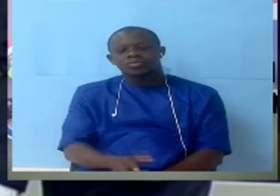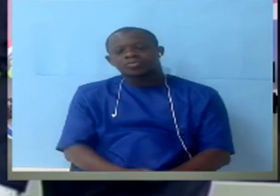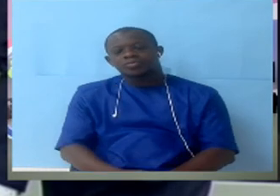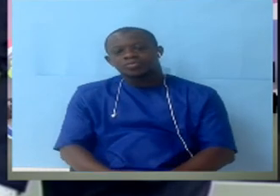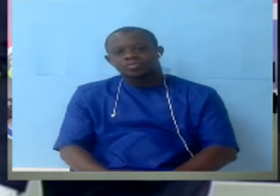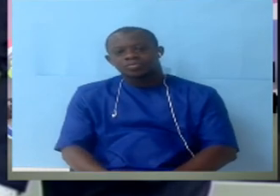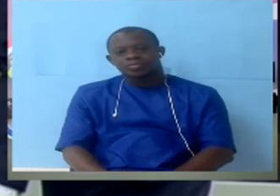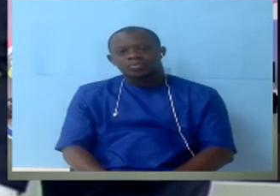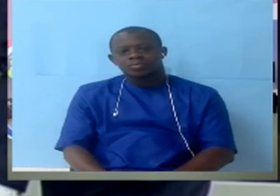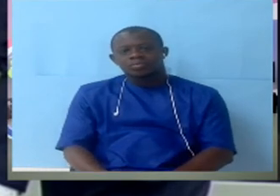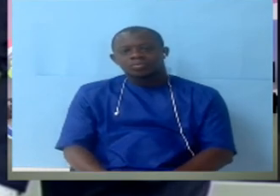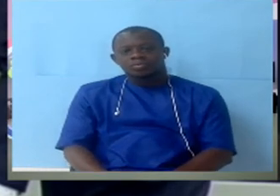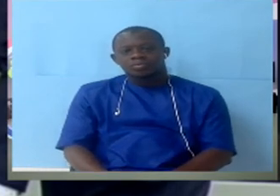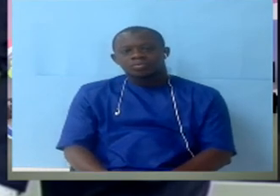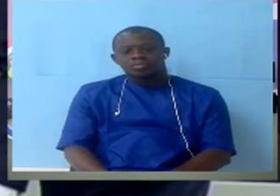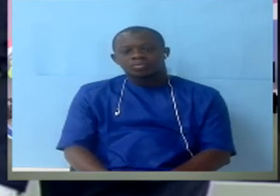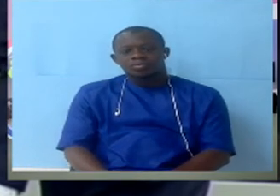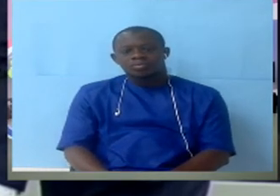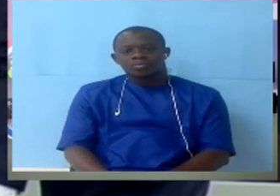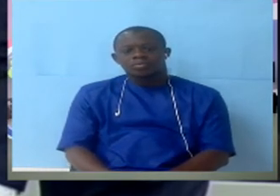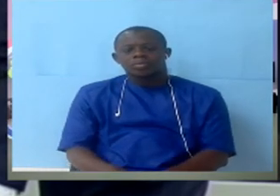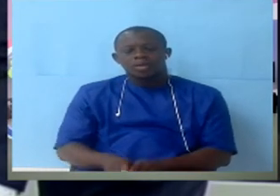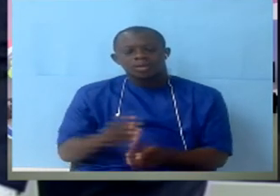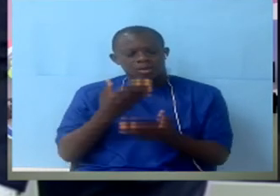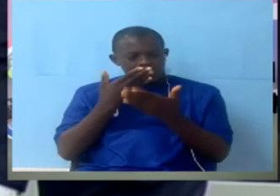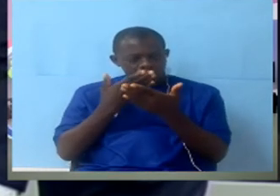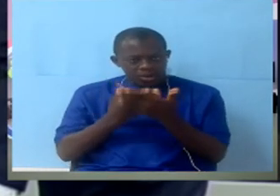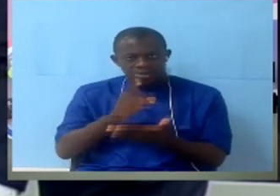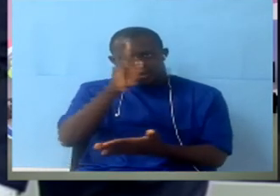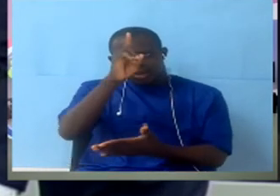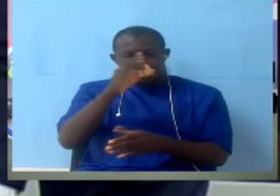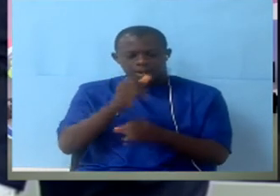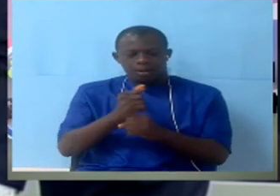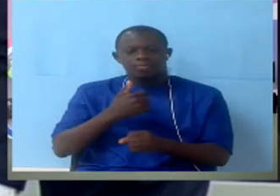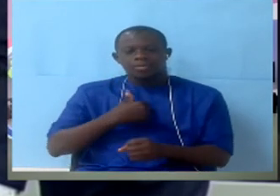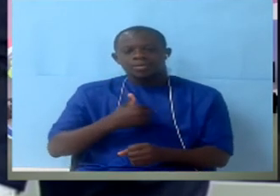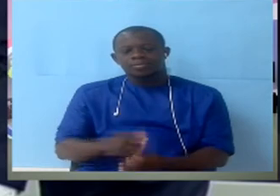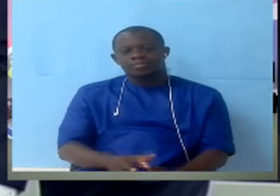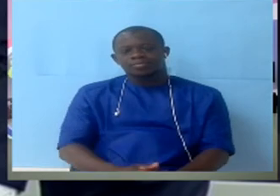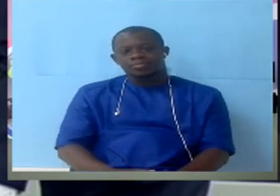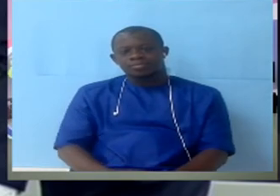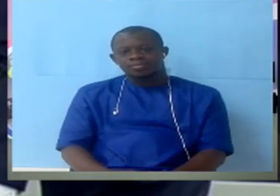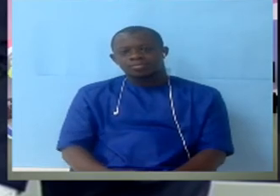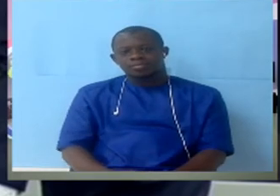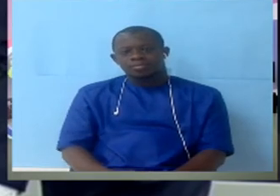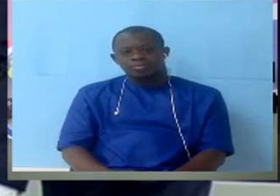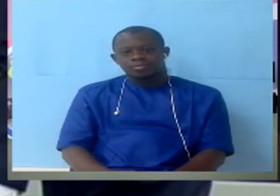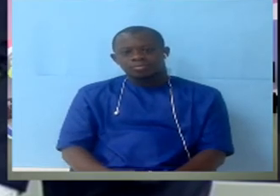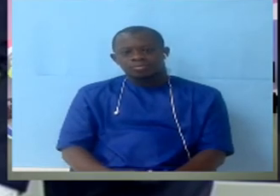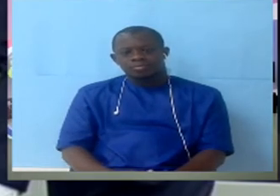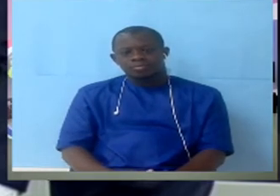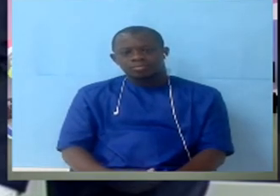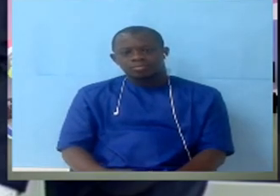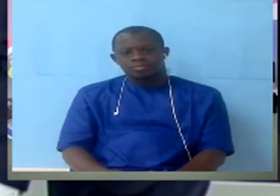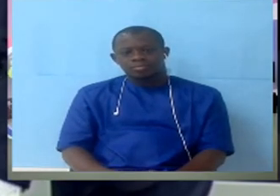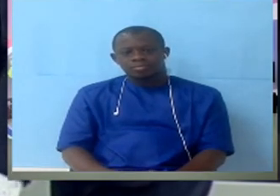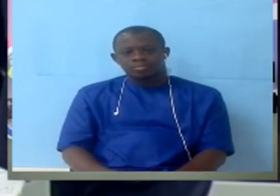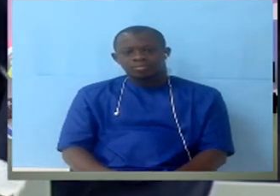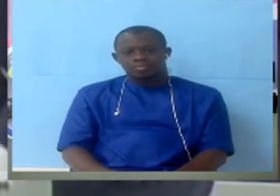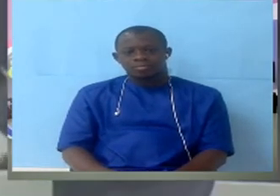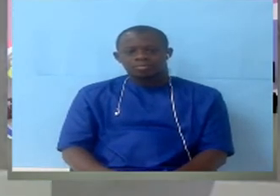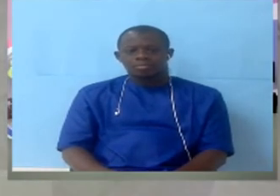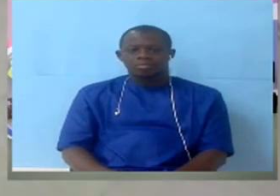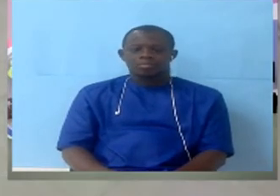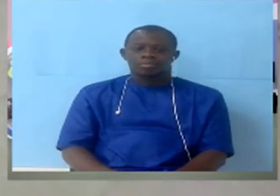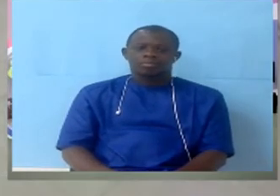tonyaati. And ndunte fem fola manke tonyaati. So help me God. Woto alama ala yendema. Woto ala ama yendema.